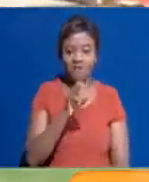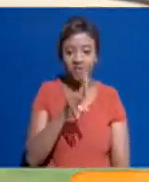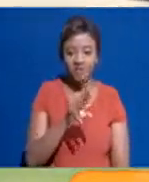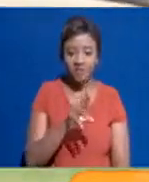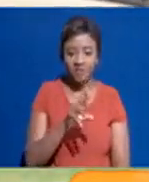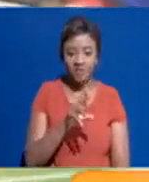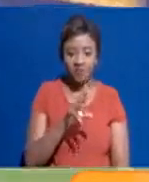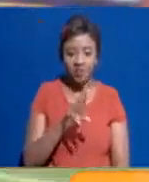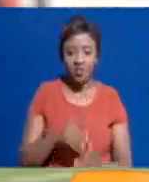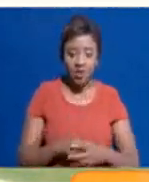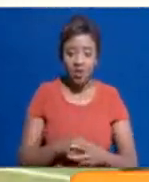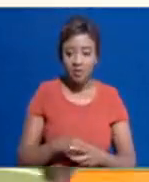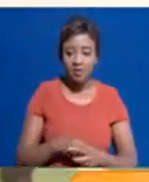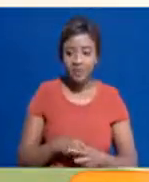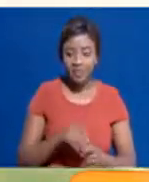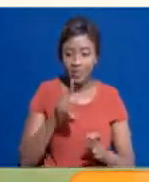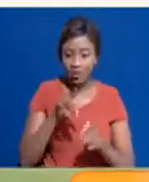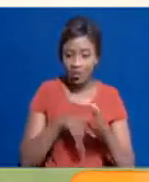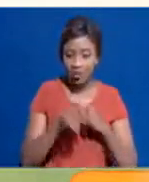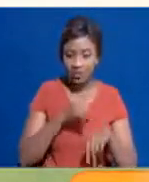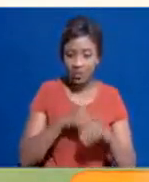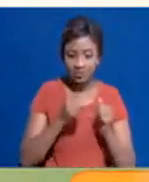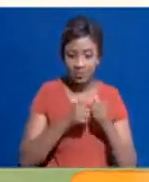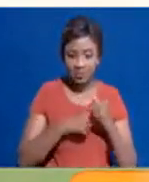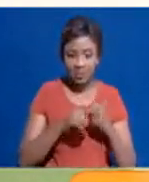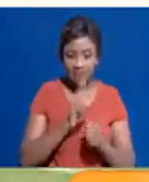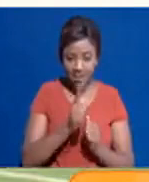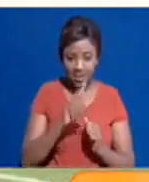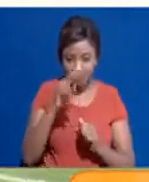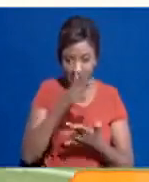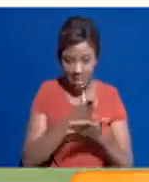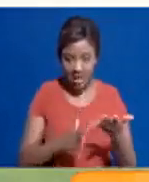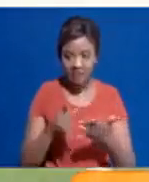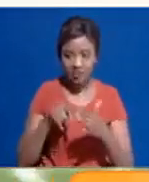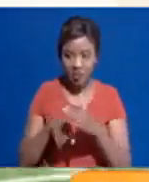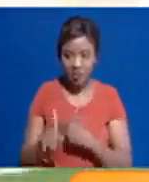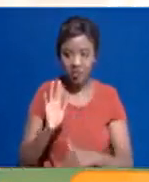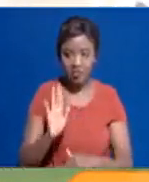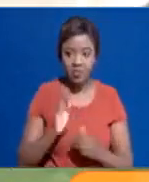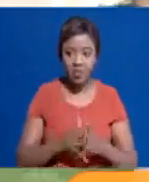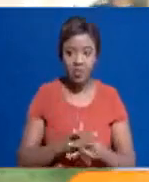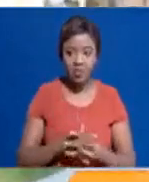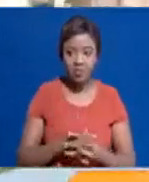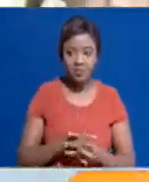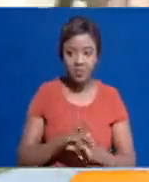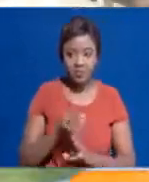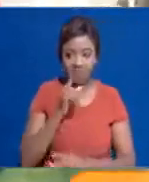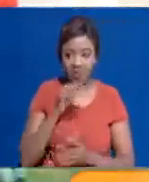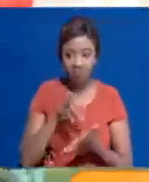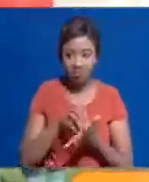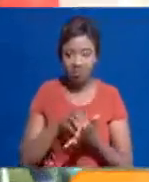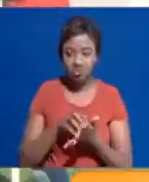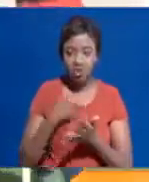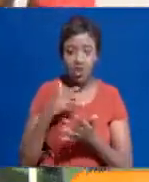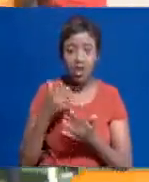Side League on the score sheet in the 16th minute of the first half. The goal would prove vital as Ingwe finished the match with 10